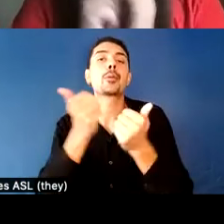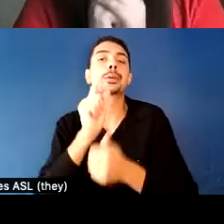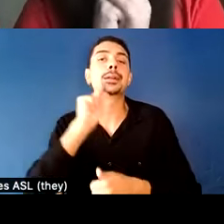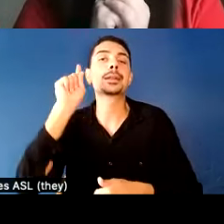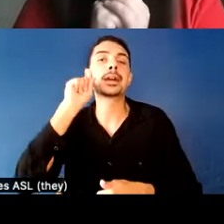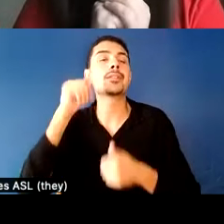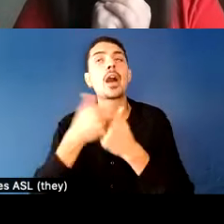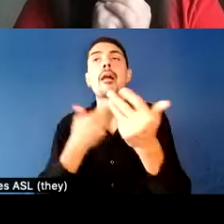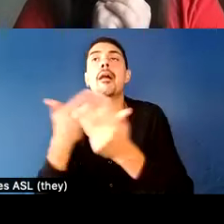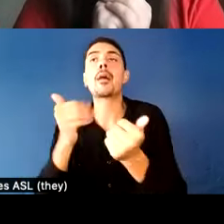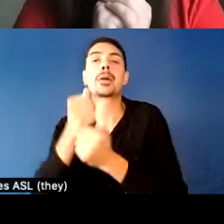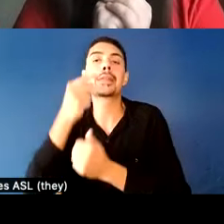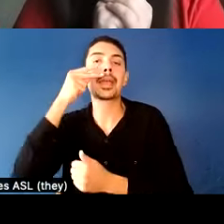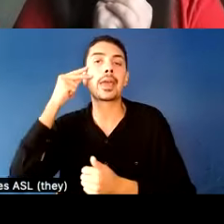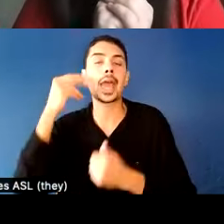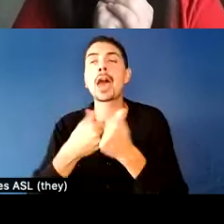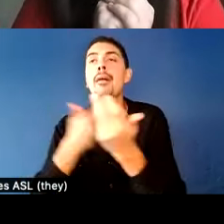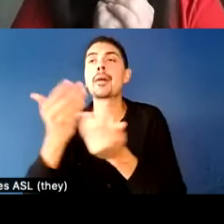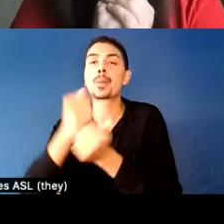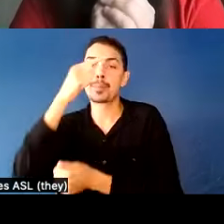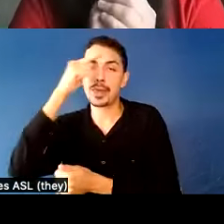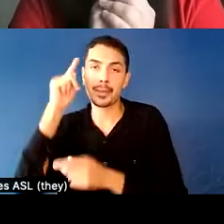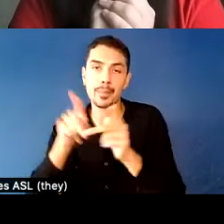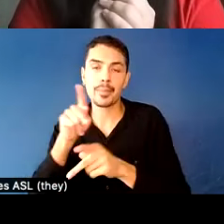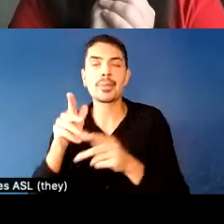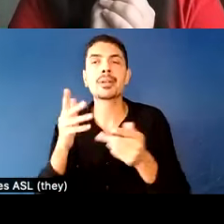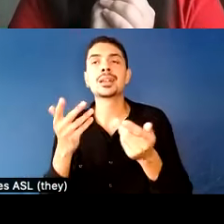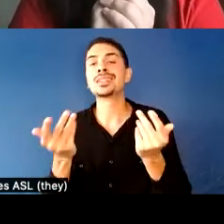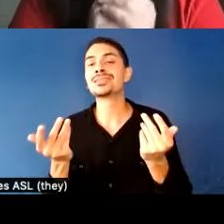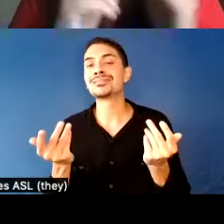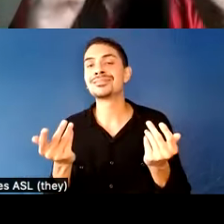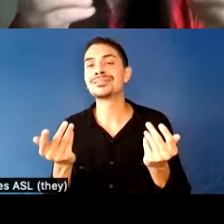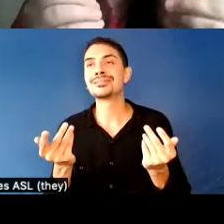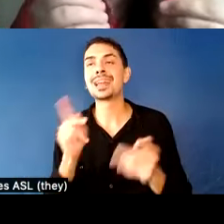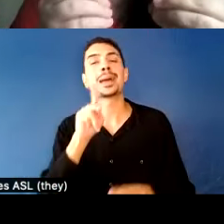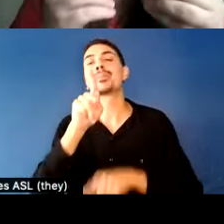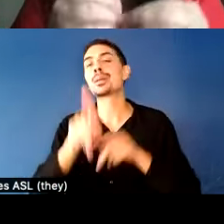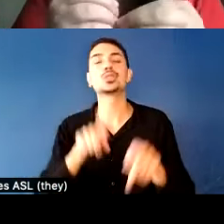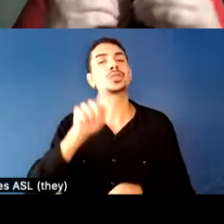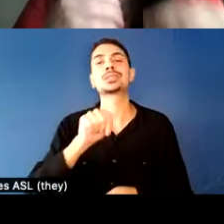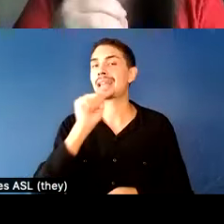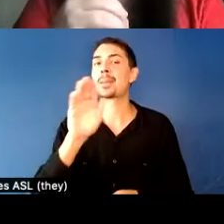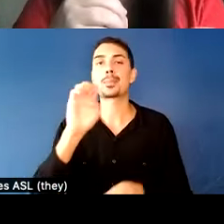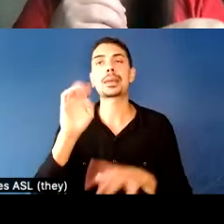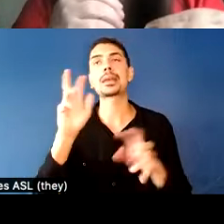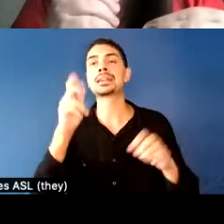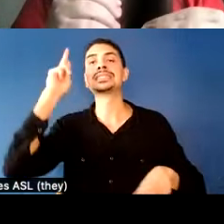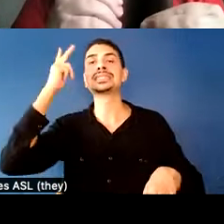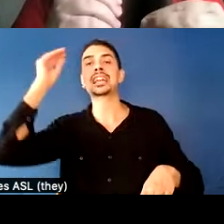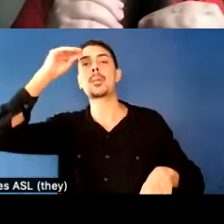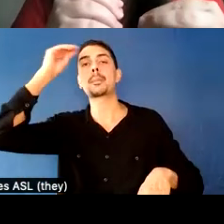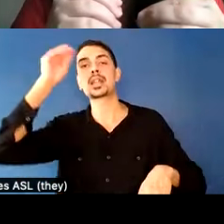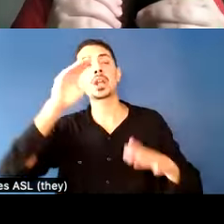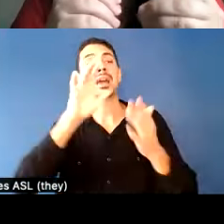work with Native survivors. And no one should be that afterthought. And all protocols, policies, practices should